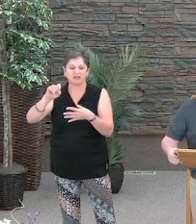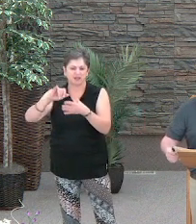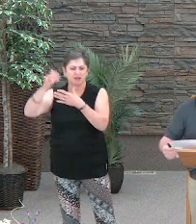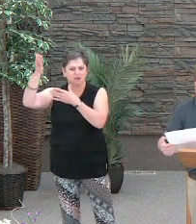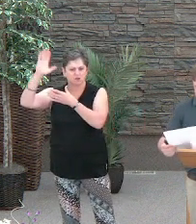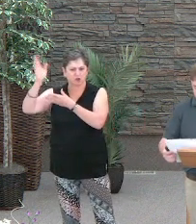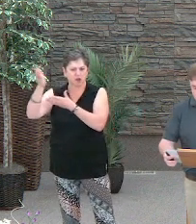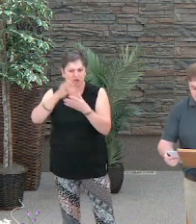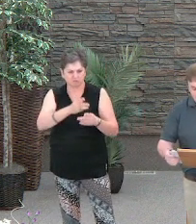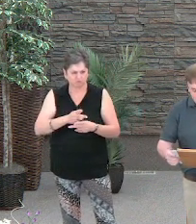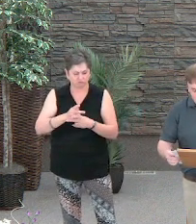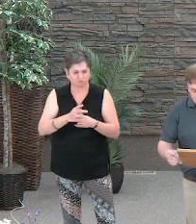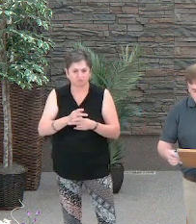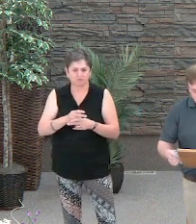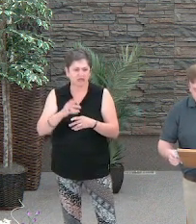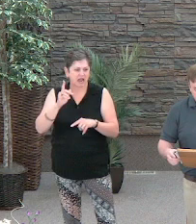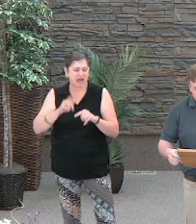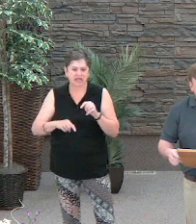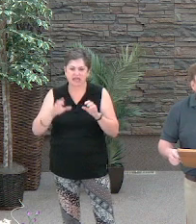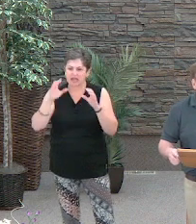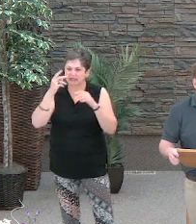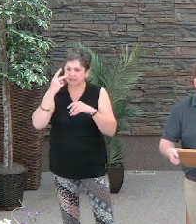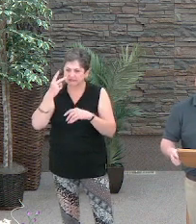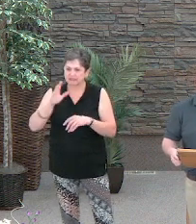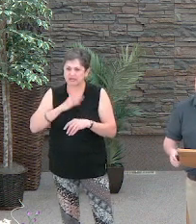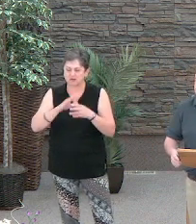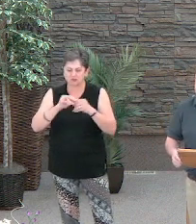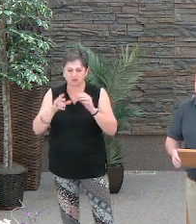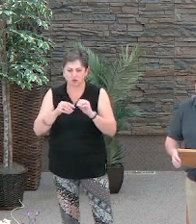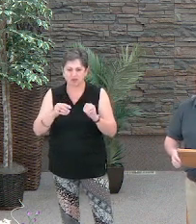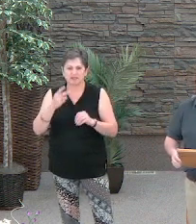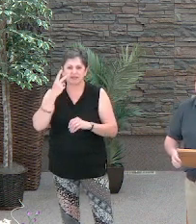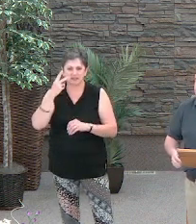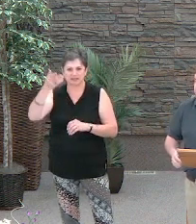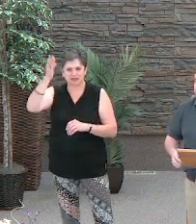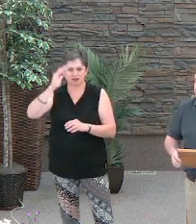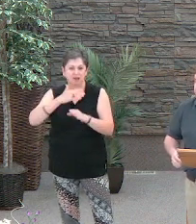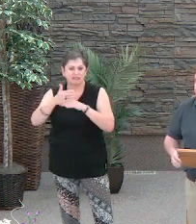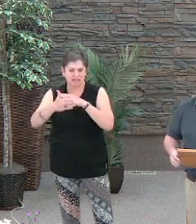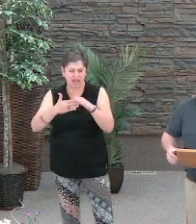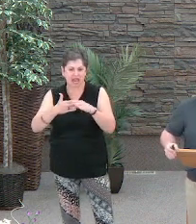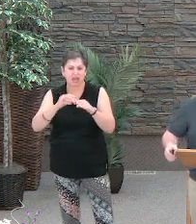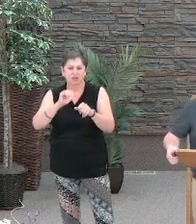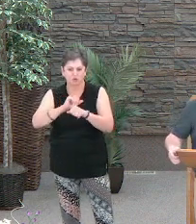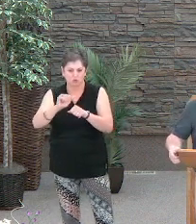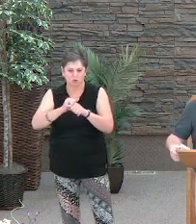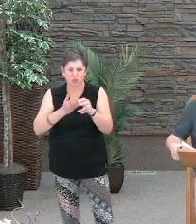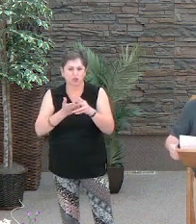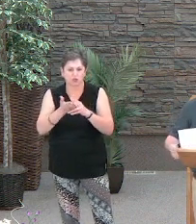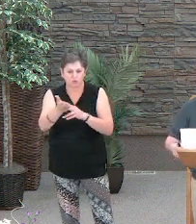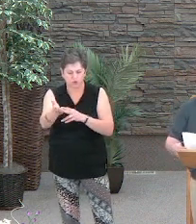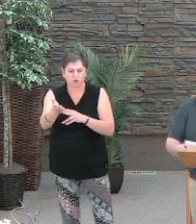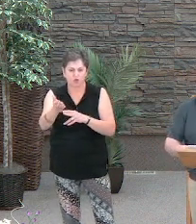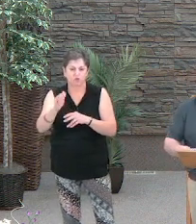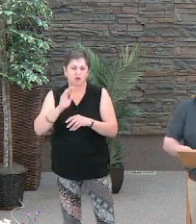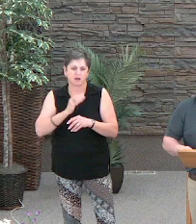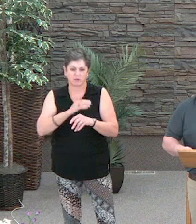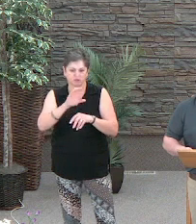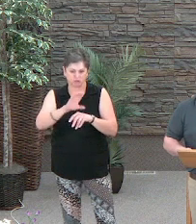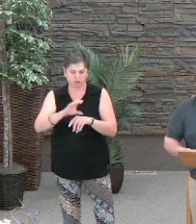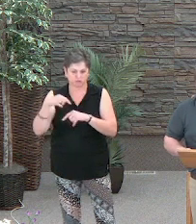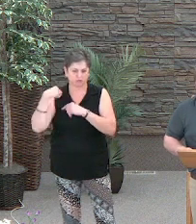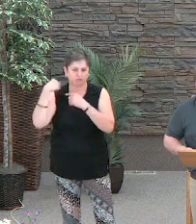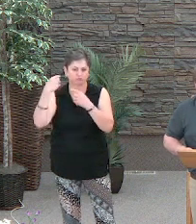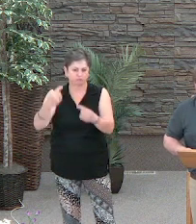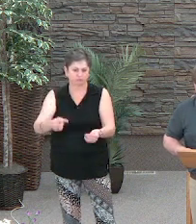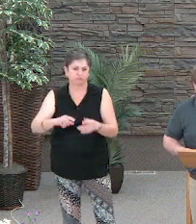I don't know about you, but I can't look at our story and not see the hand of God all the way through these early days